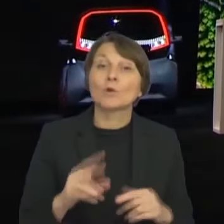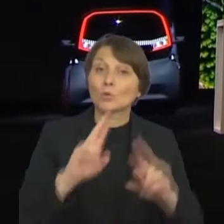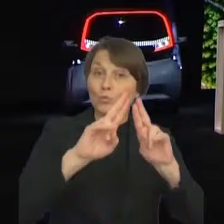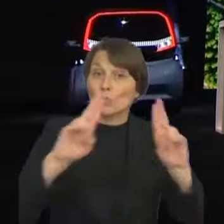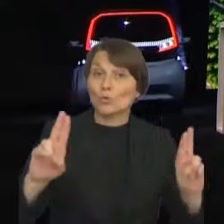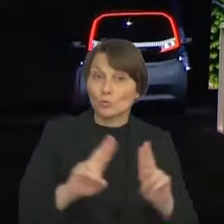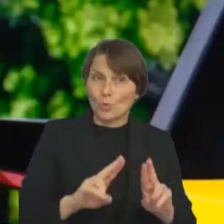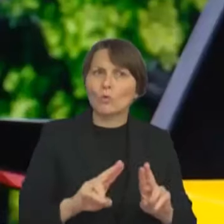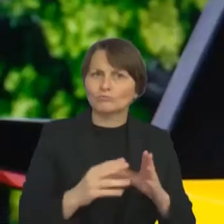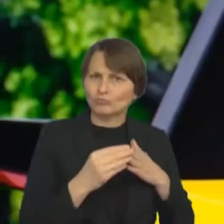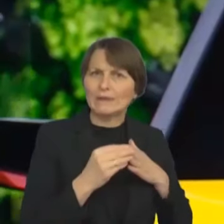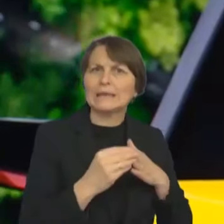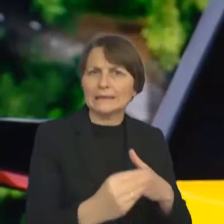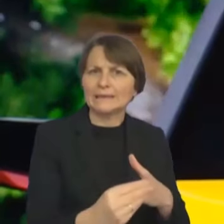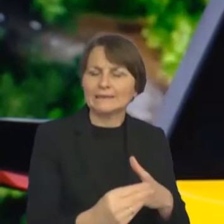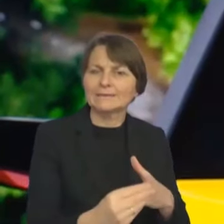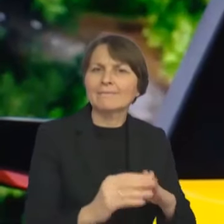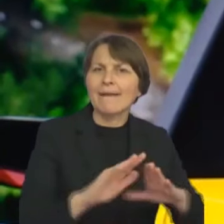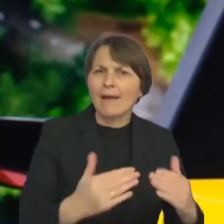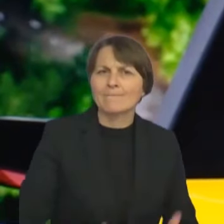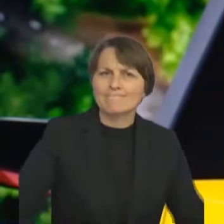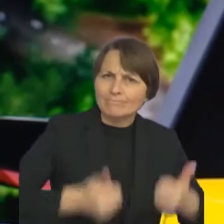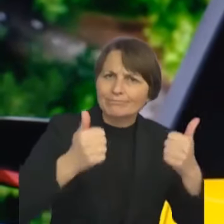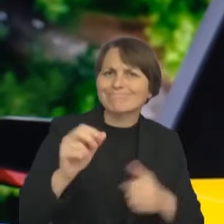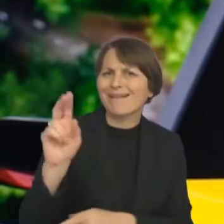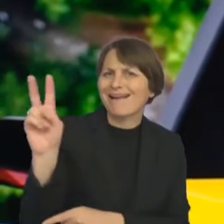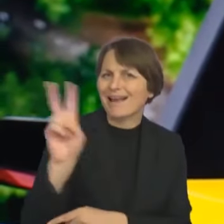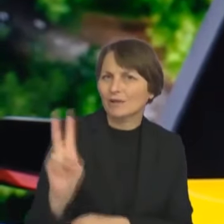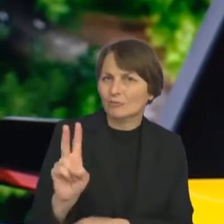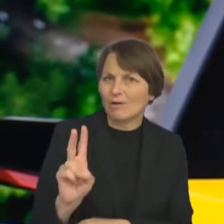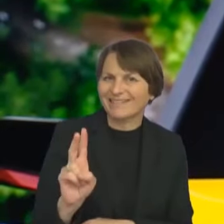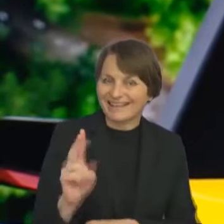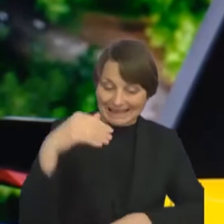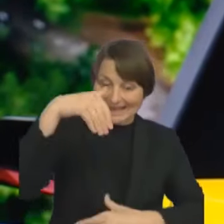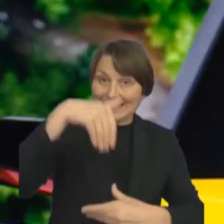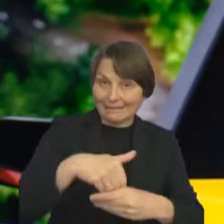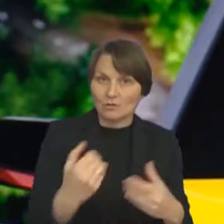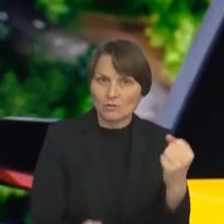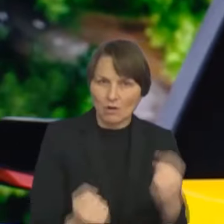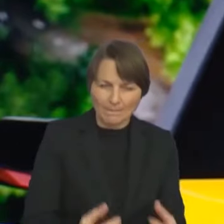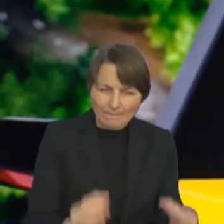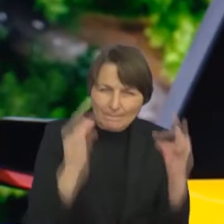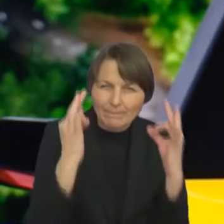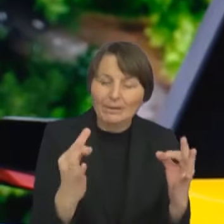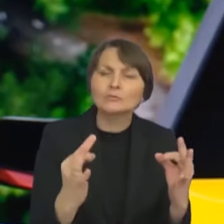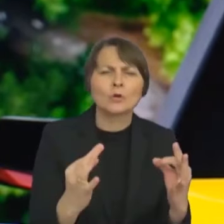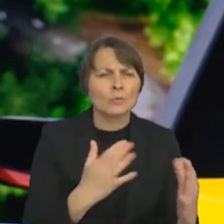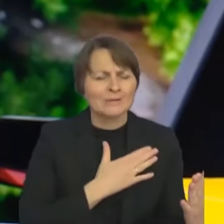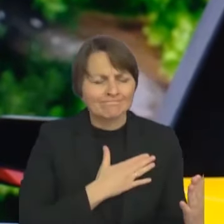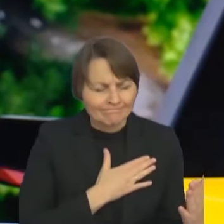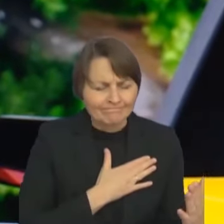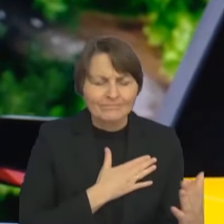leadership on electronic architecture. So we are very, very much involved and committed in the development of the